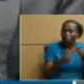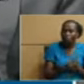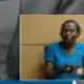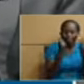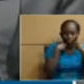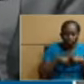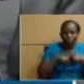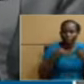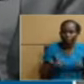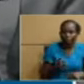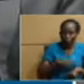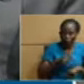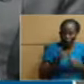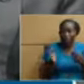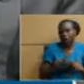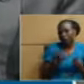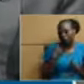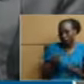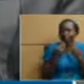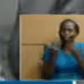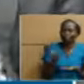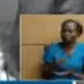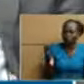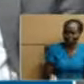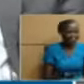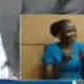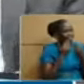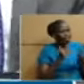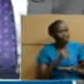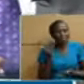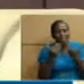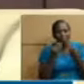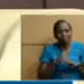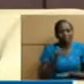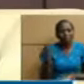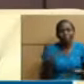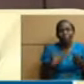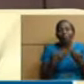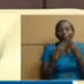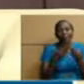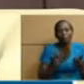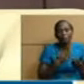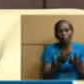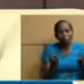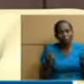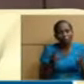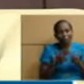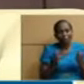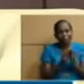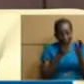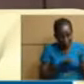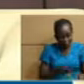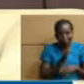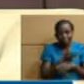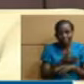eaten up during this lockdown. Thank you very much. Thank you very much. I'd like to thank my panel, starting with the Honorable Minister,